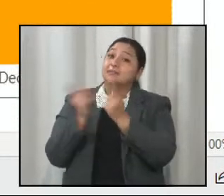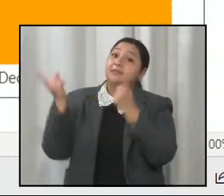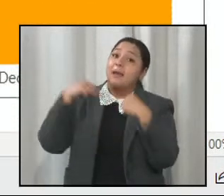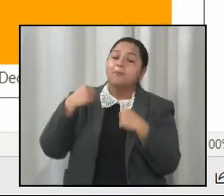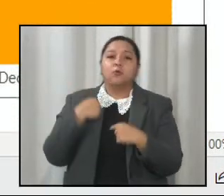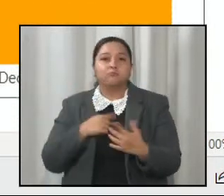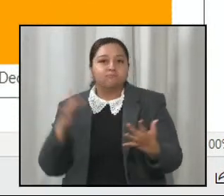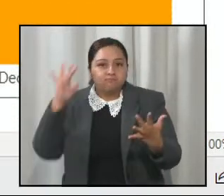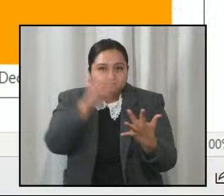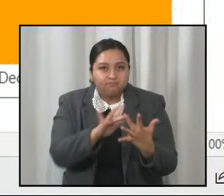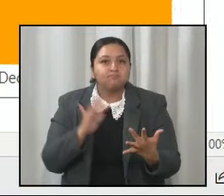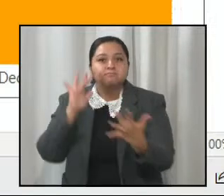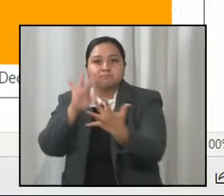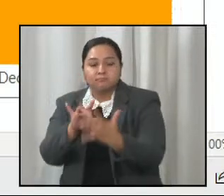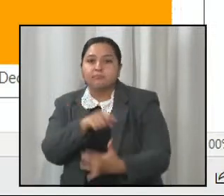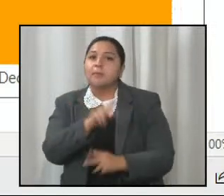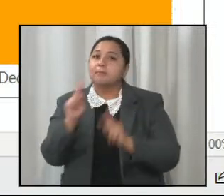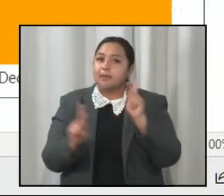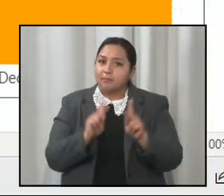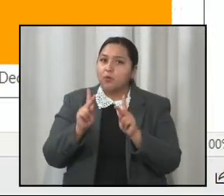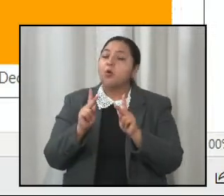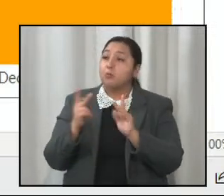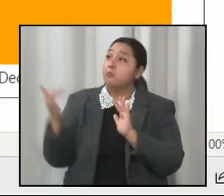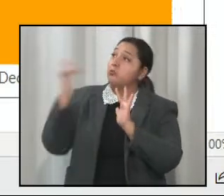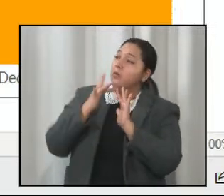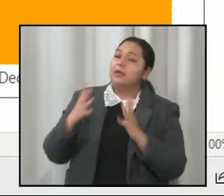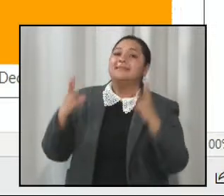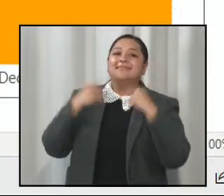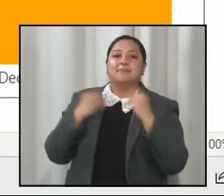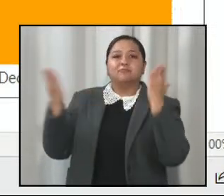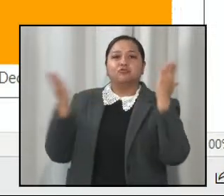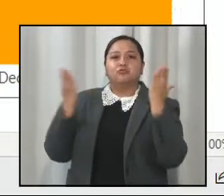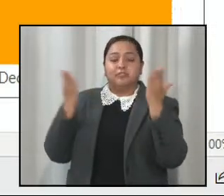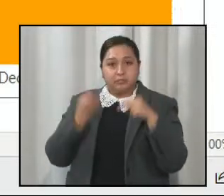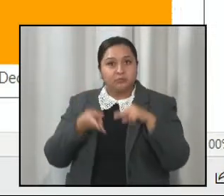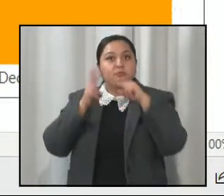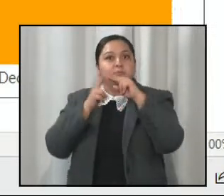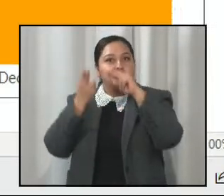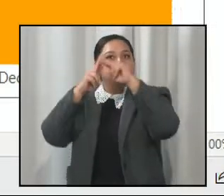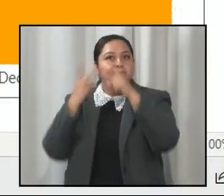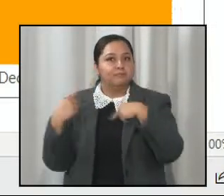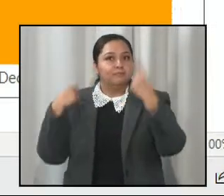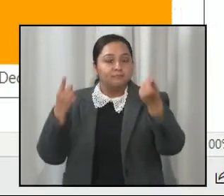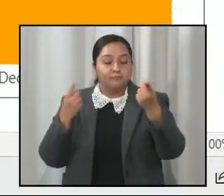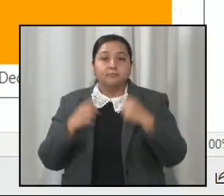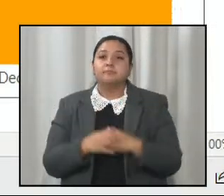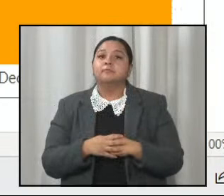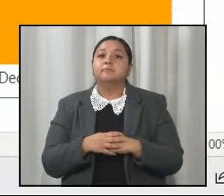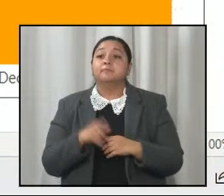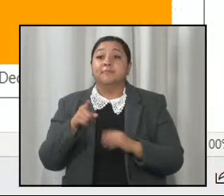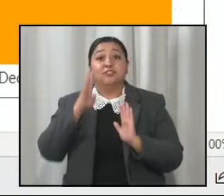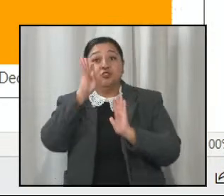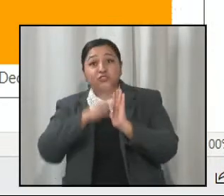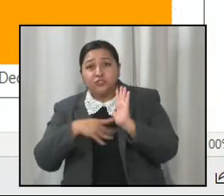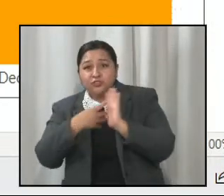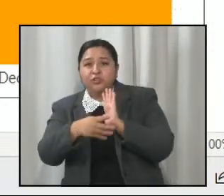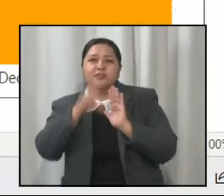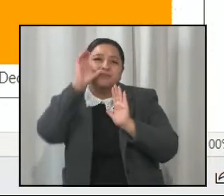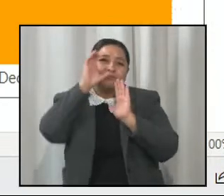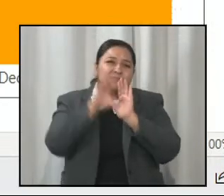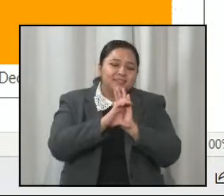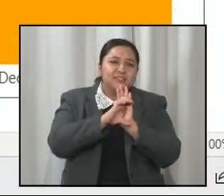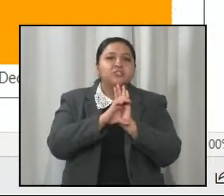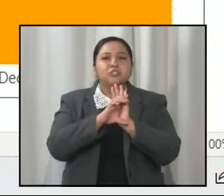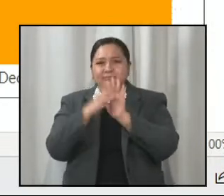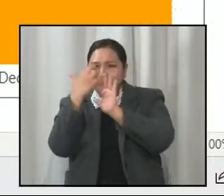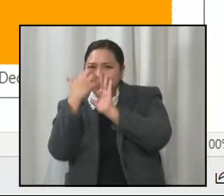our outreach teams increase. We cover all of these topics in more depth in the charts and graphs on the